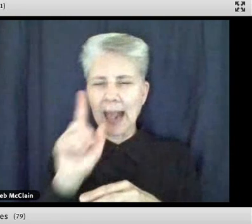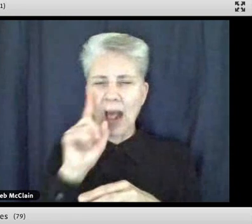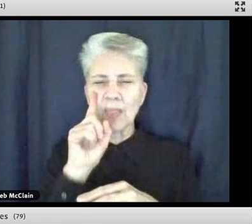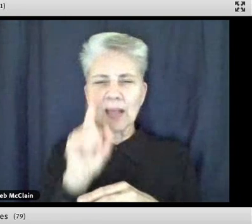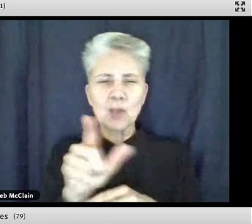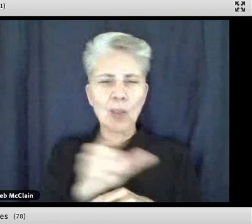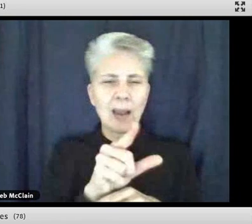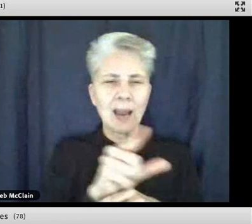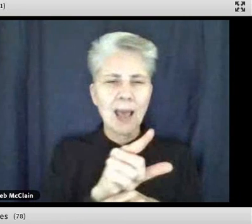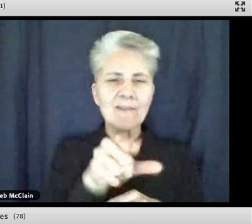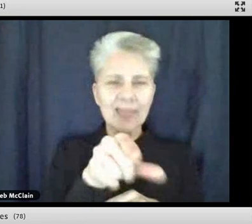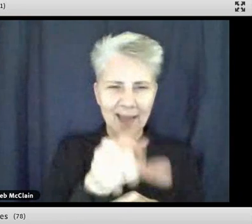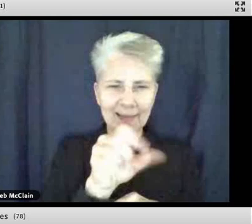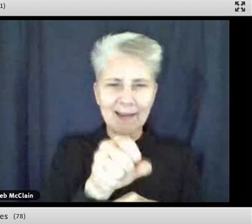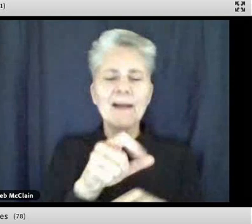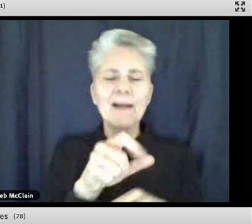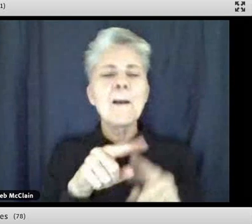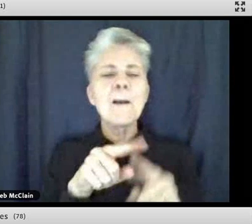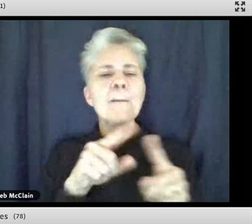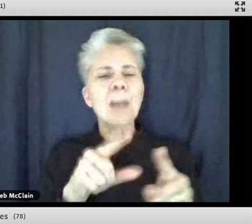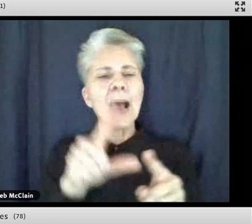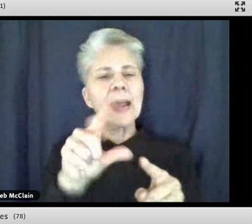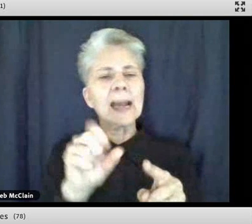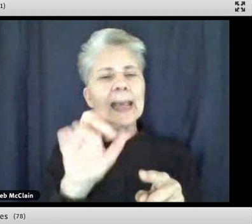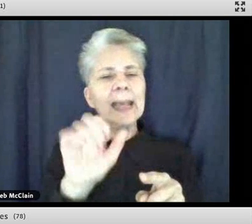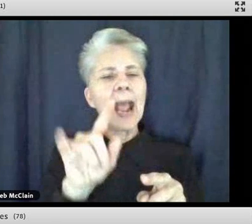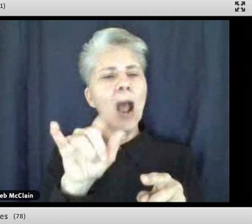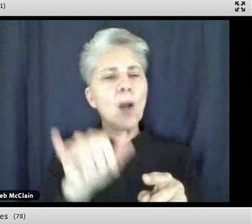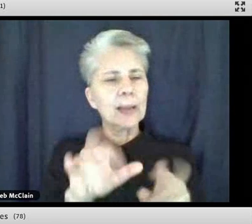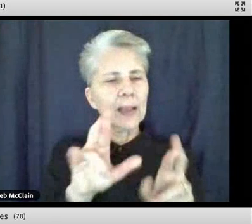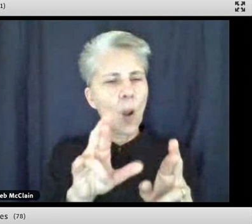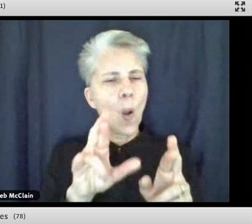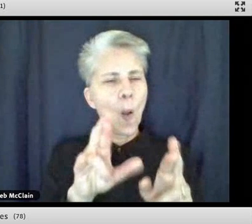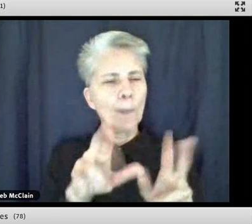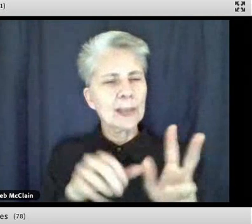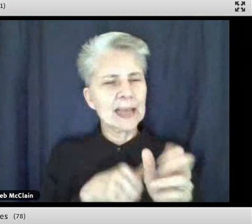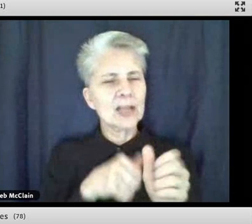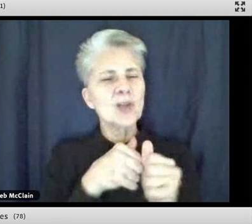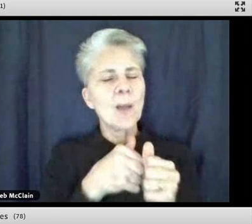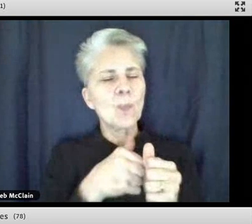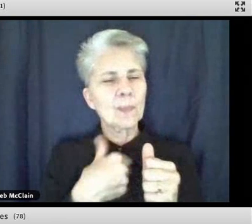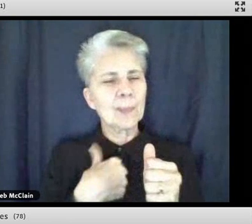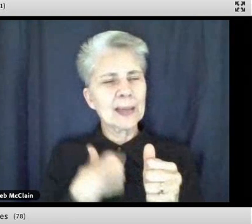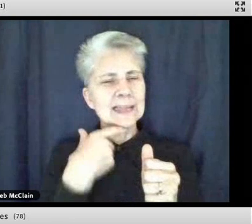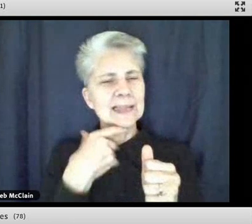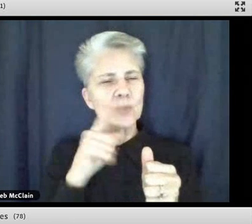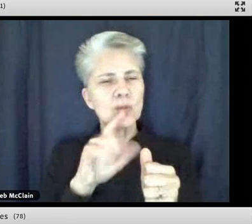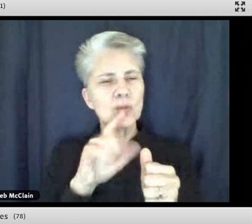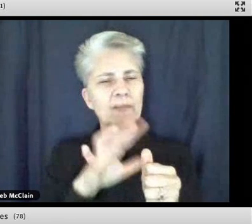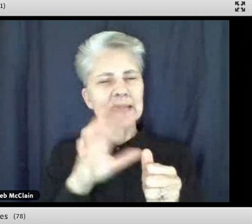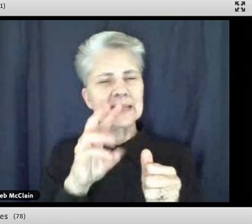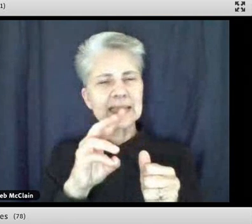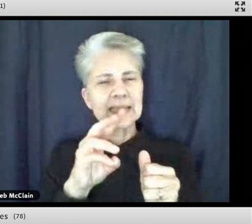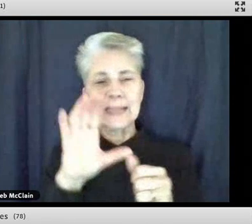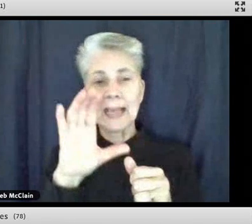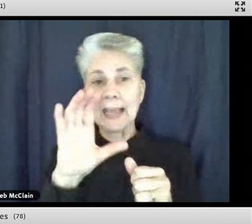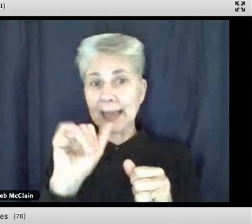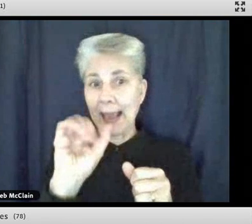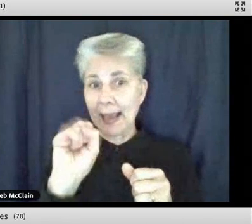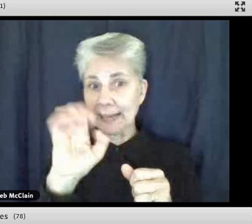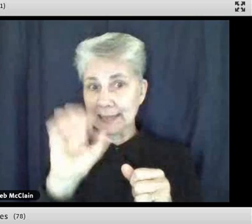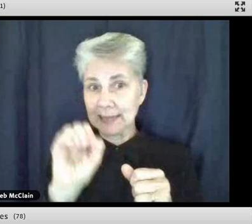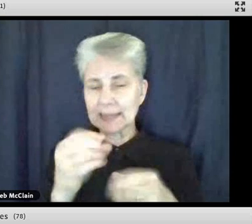But in Lee County, so hopefully it's catching up with me, it says there are 156 cases, and it gives you a little bit more demographic data.